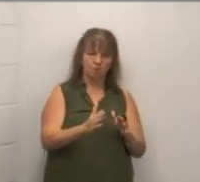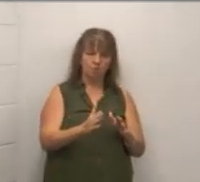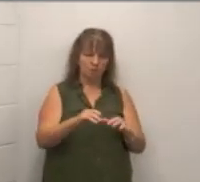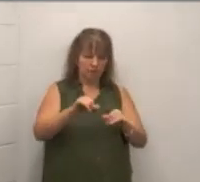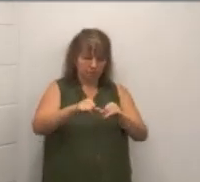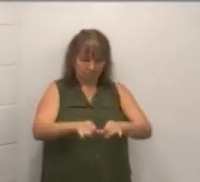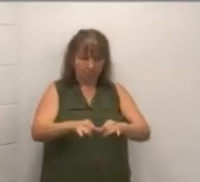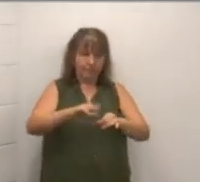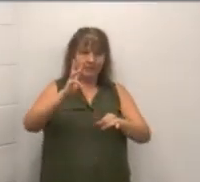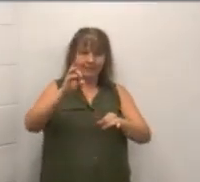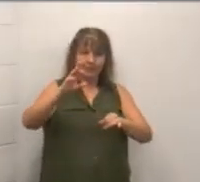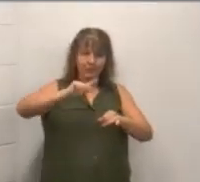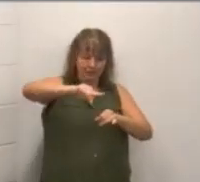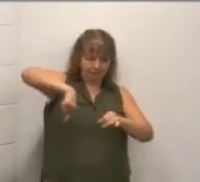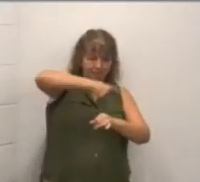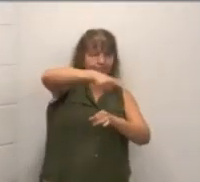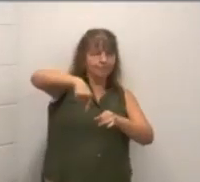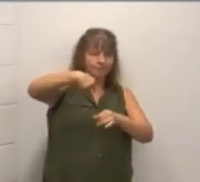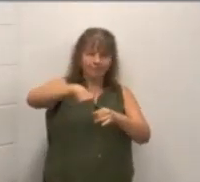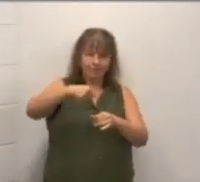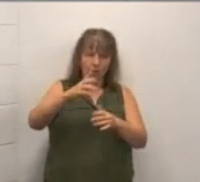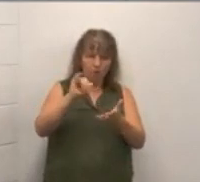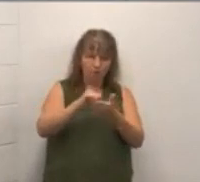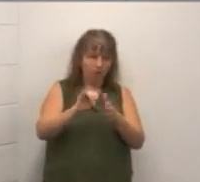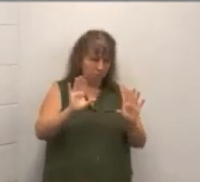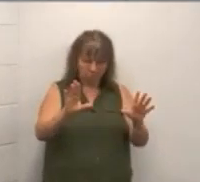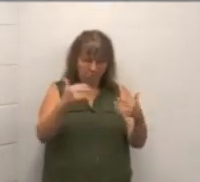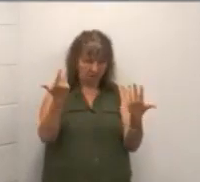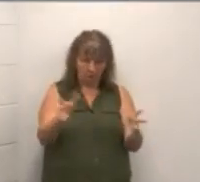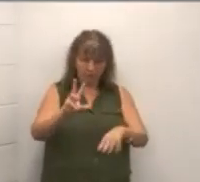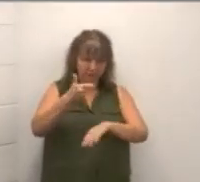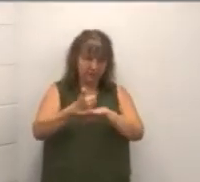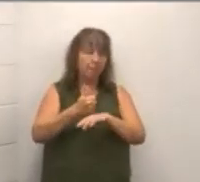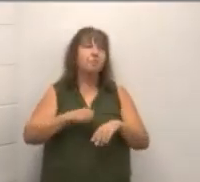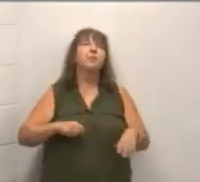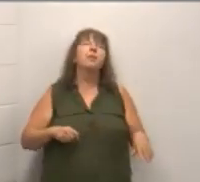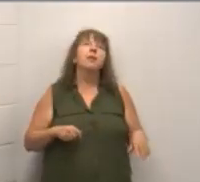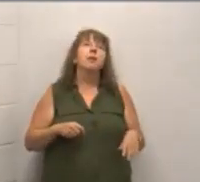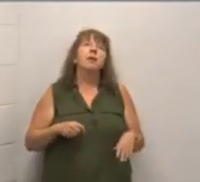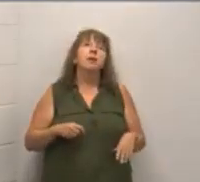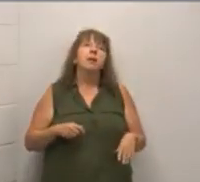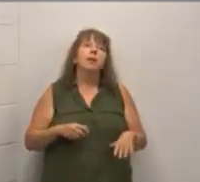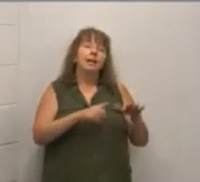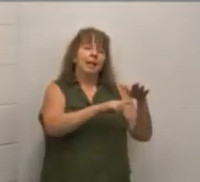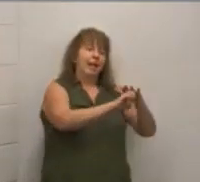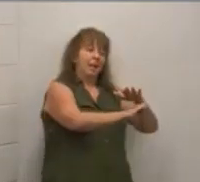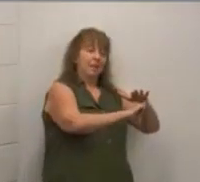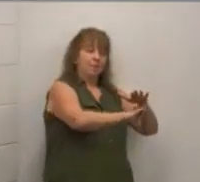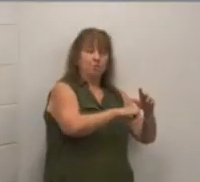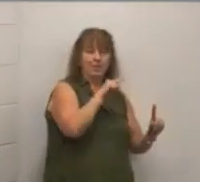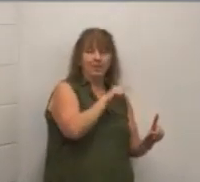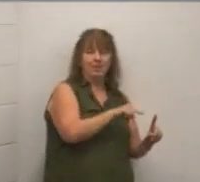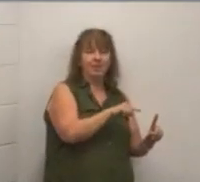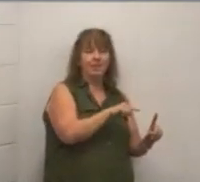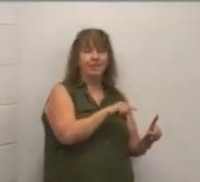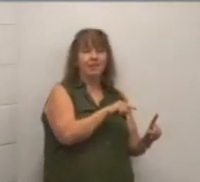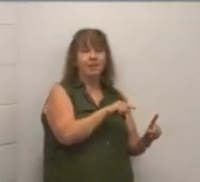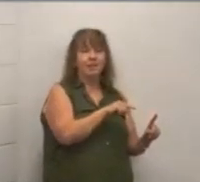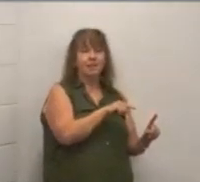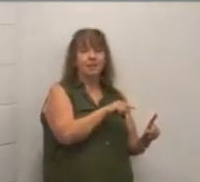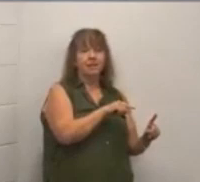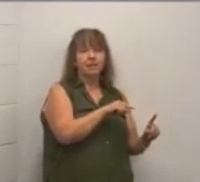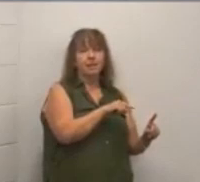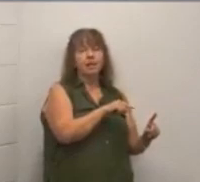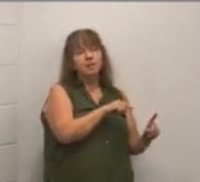which again would have desks that are 6 feet apart. And at the elementary level, we have just a